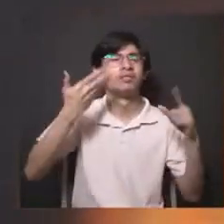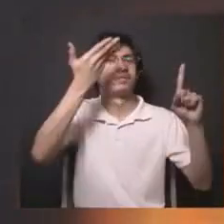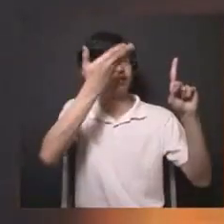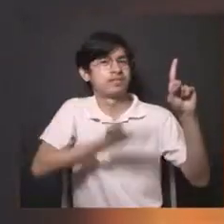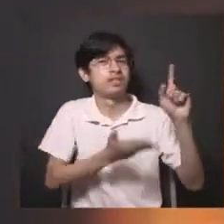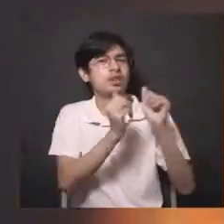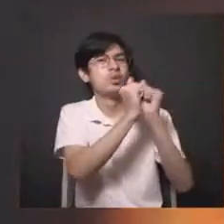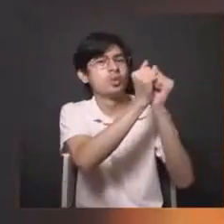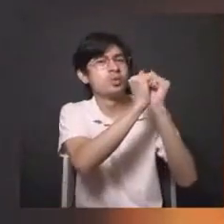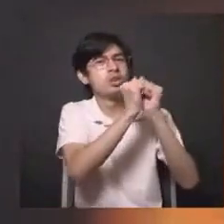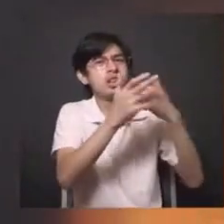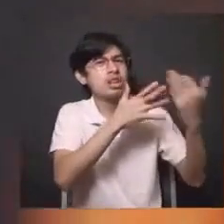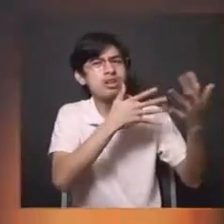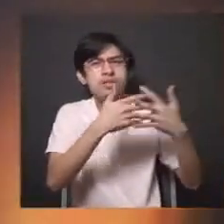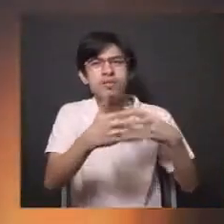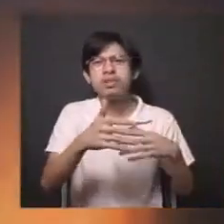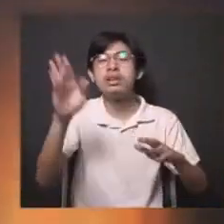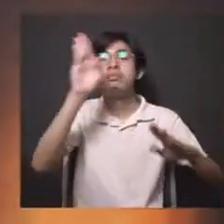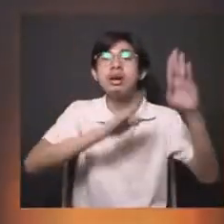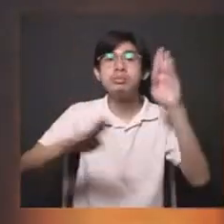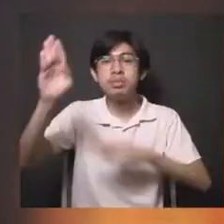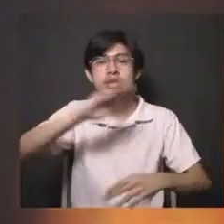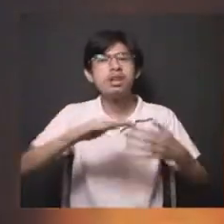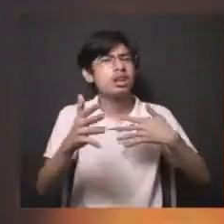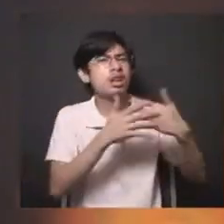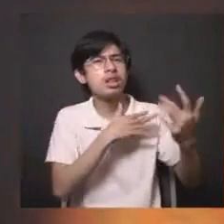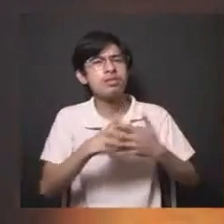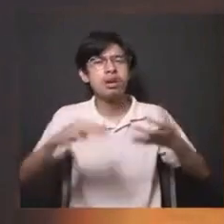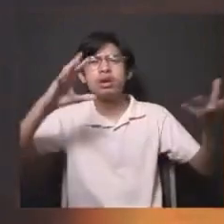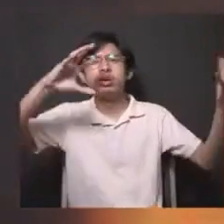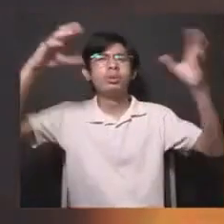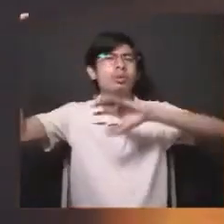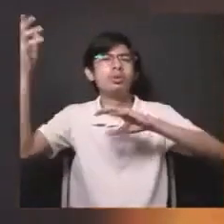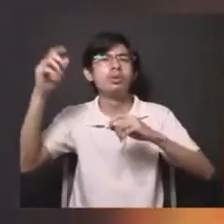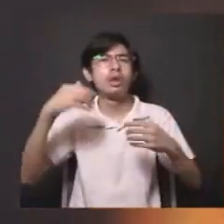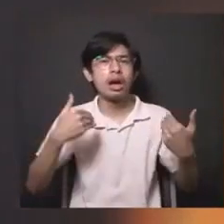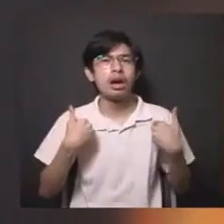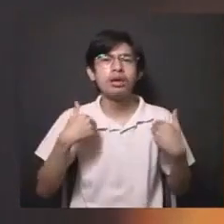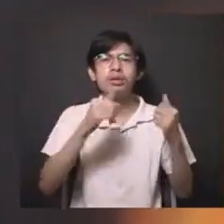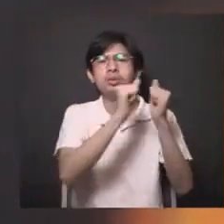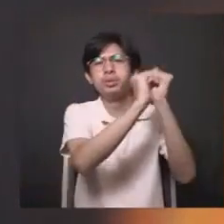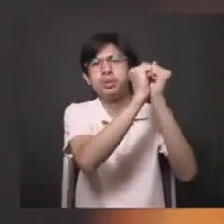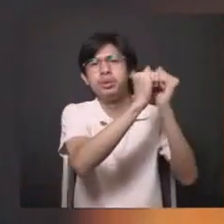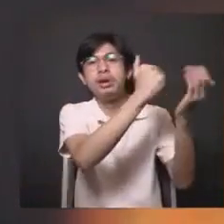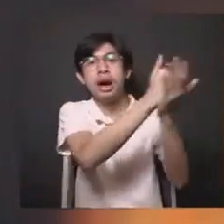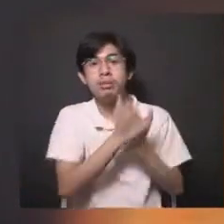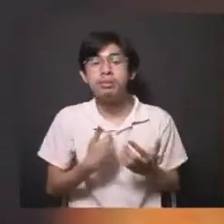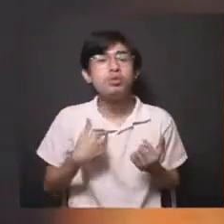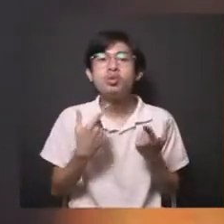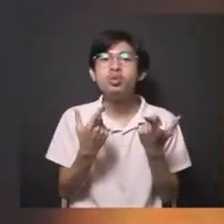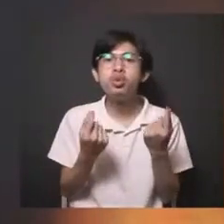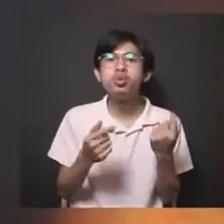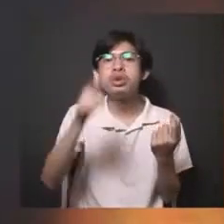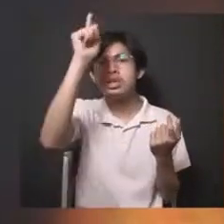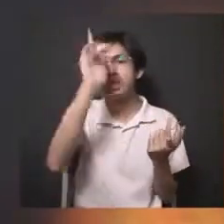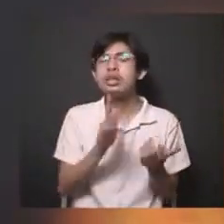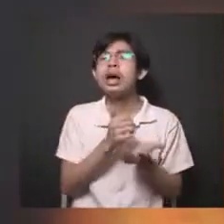tragedy. And do you know what He was doing? He was turning curse into